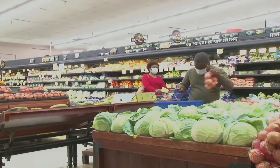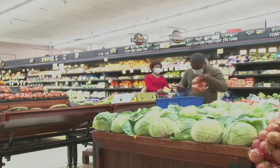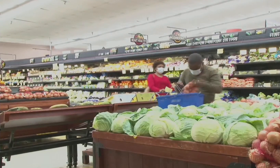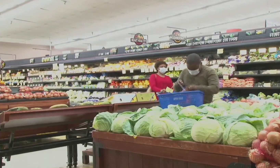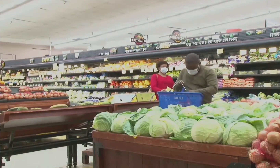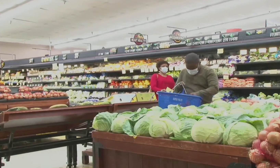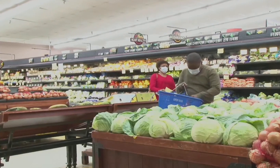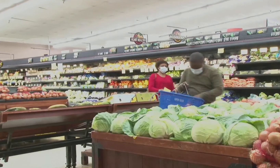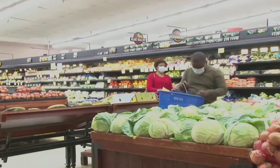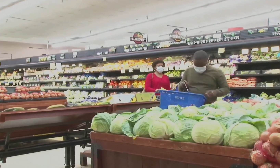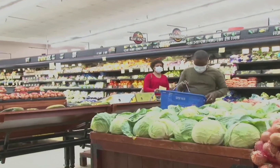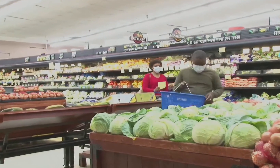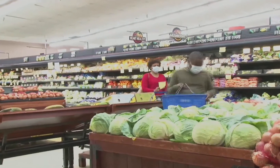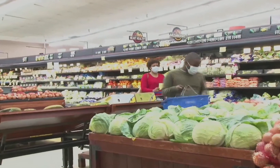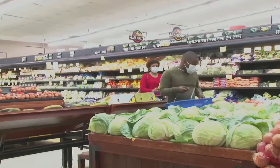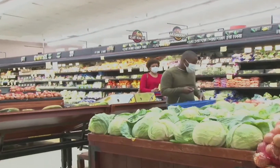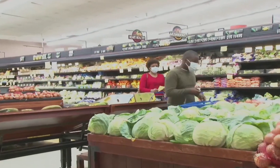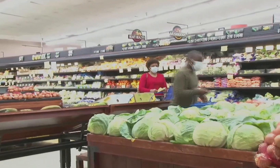shop